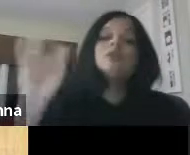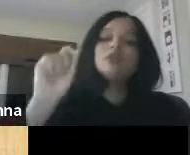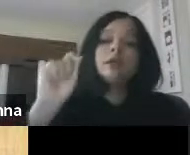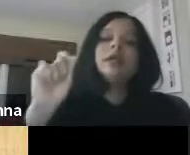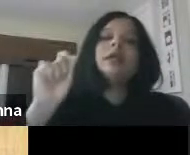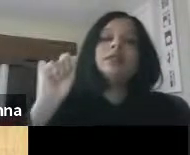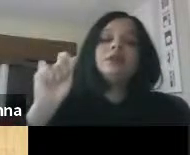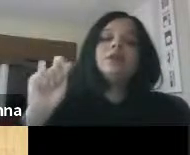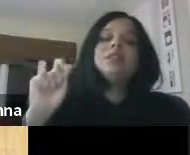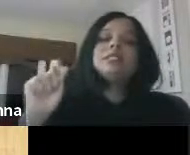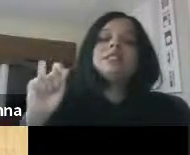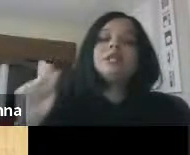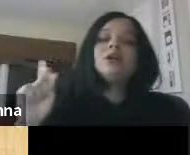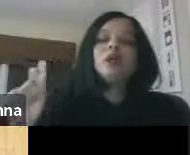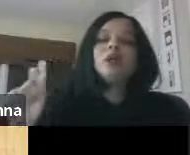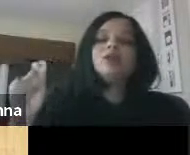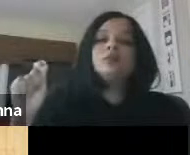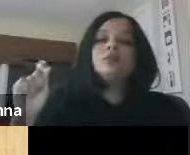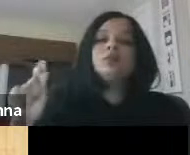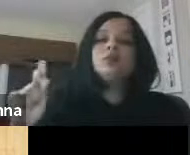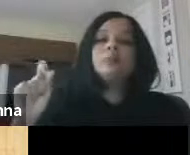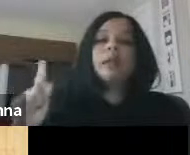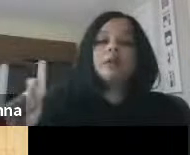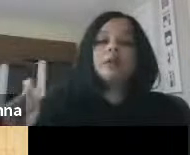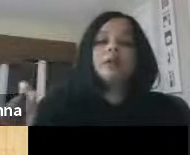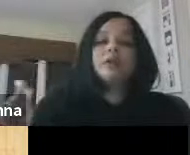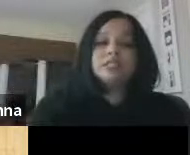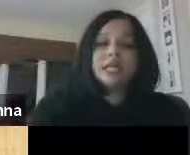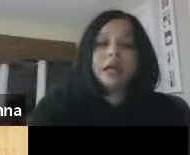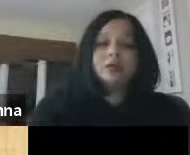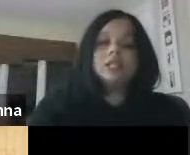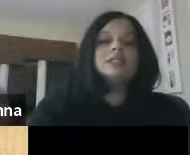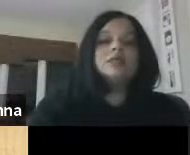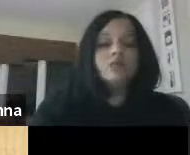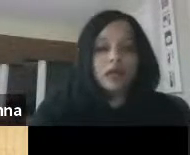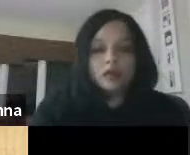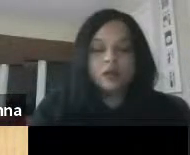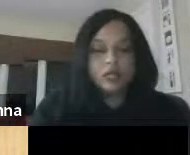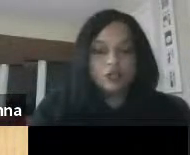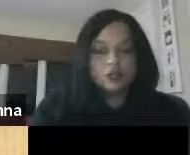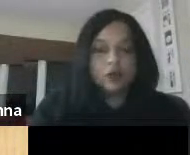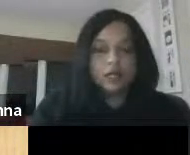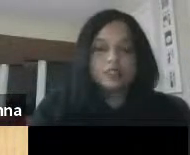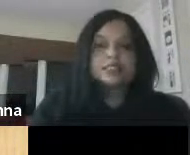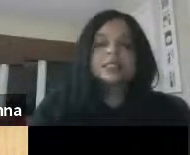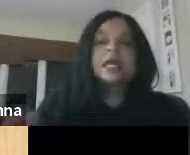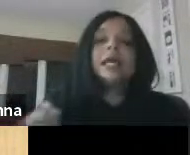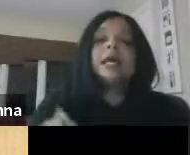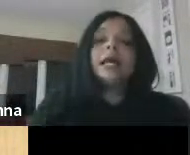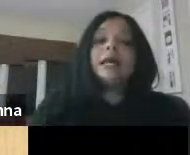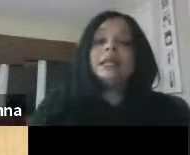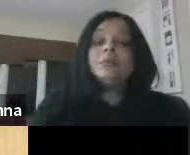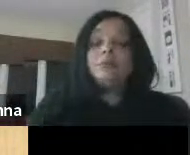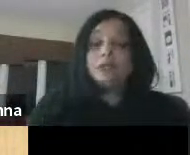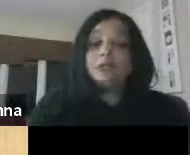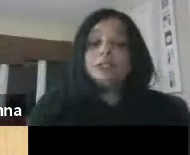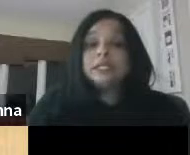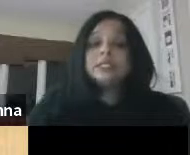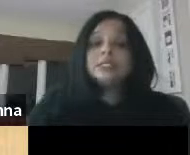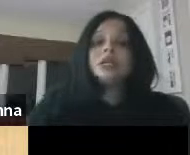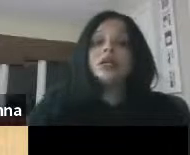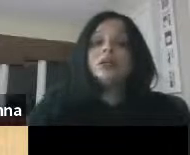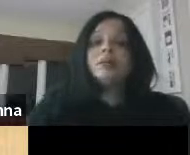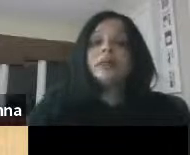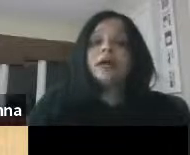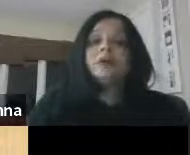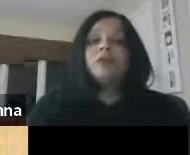sound is the phonological process. And the ability